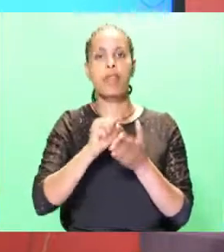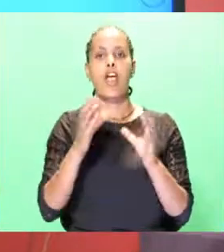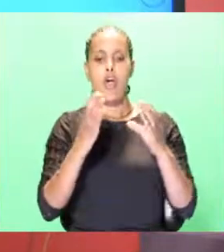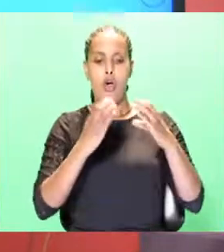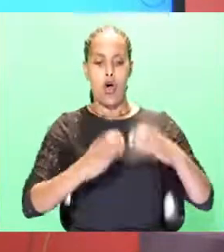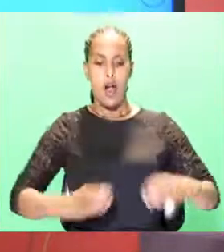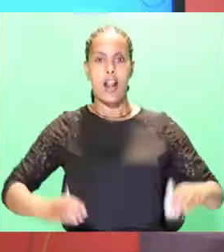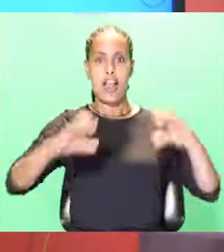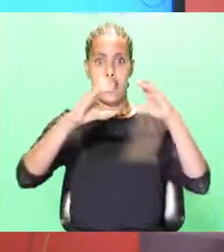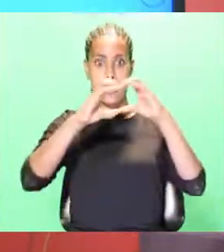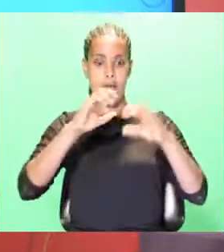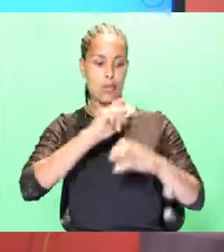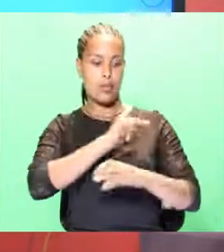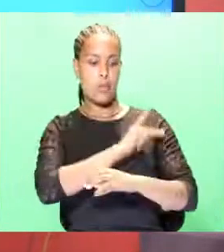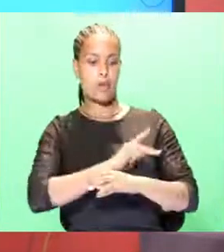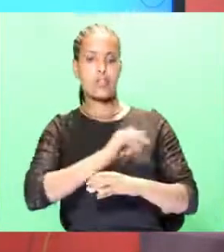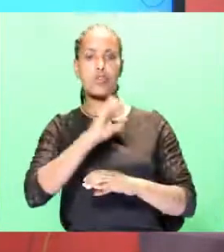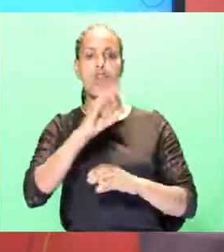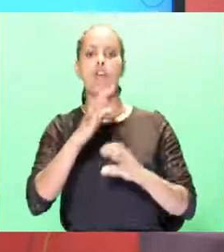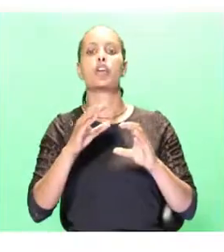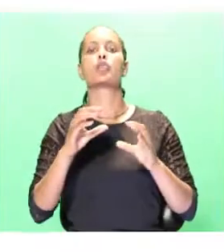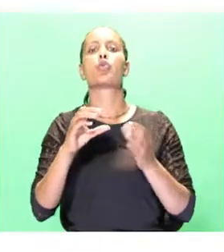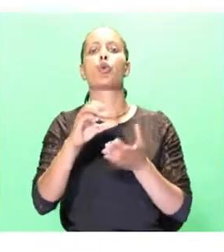Colligative properties of a solution.